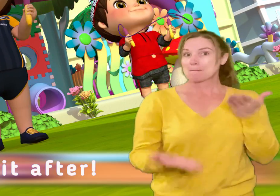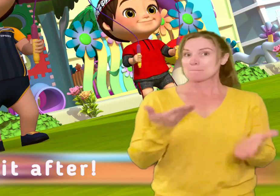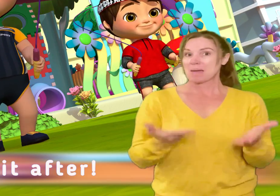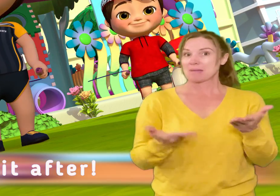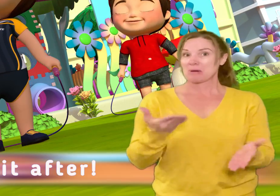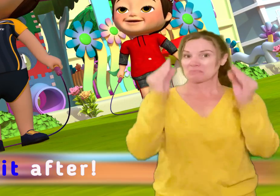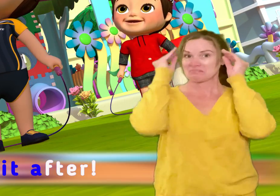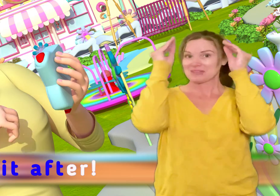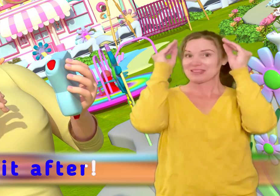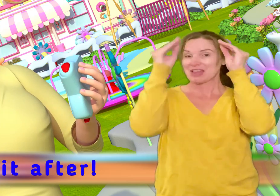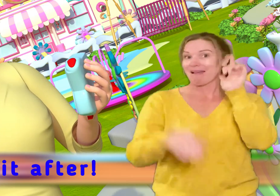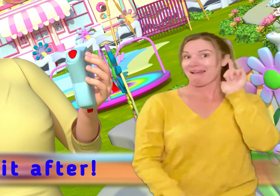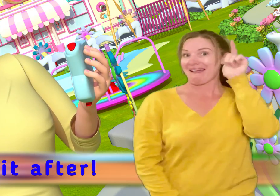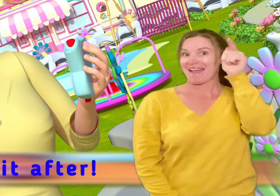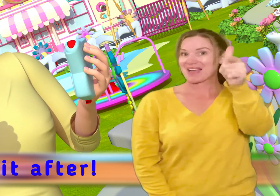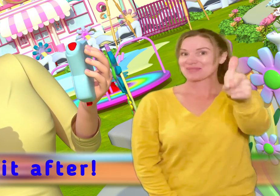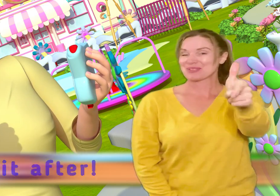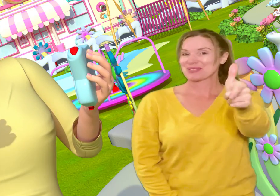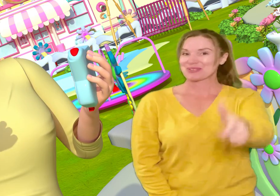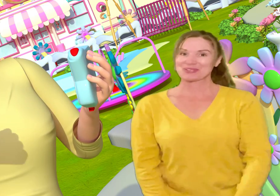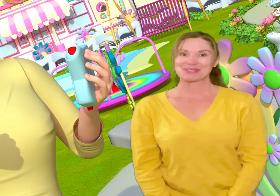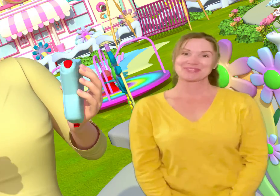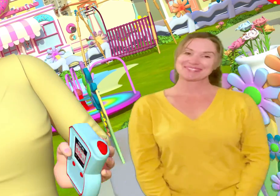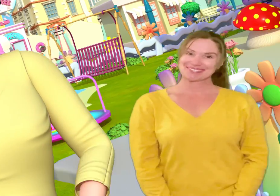and maybe we'll teach it